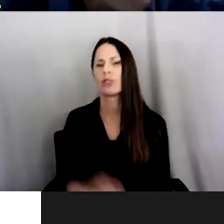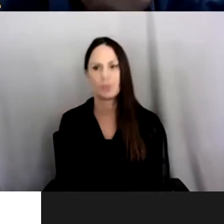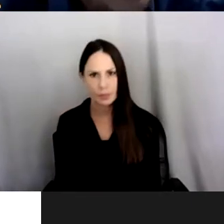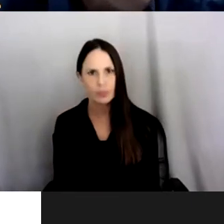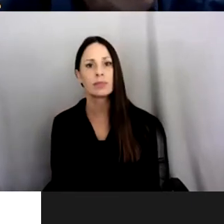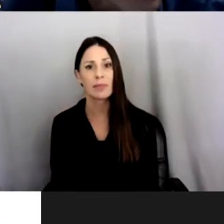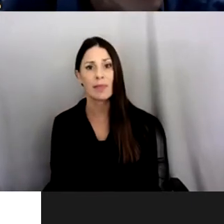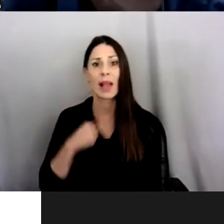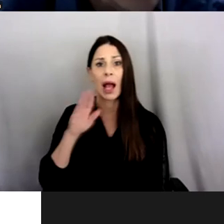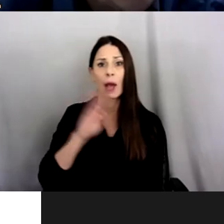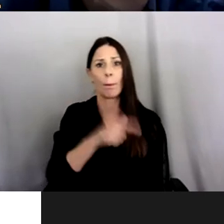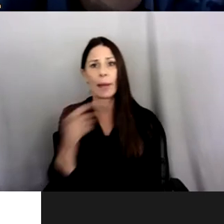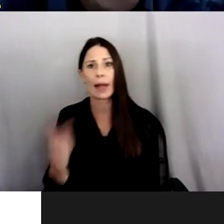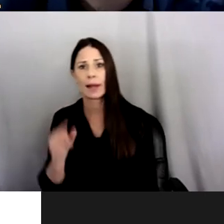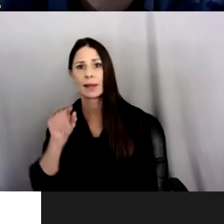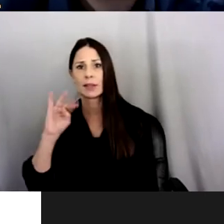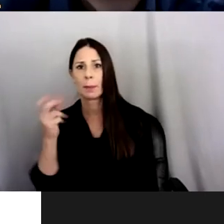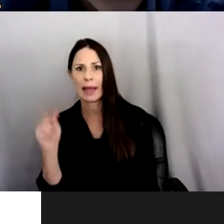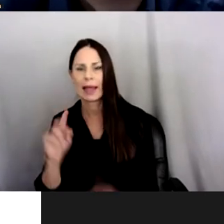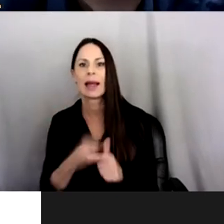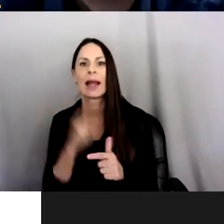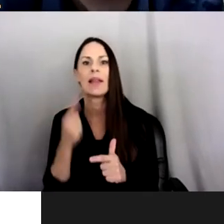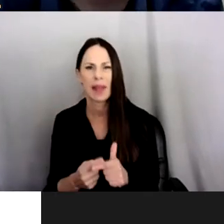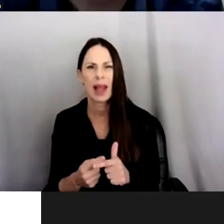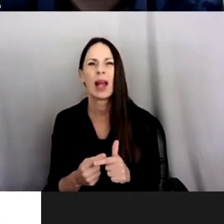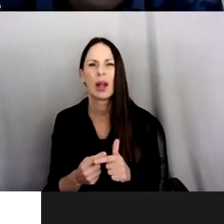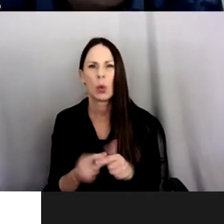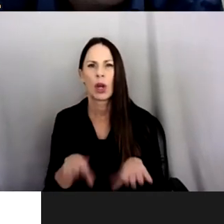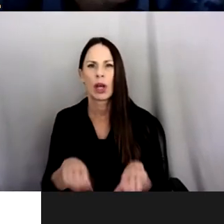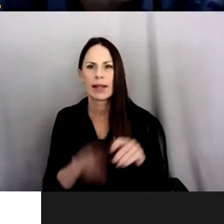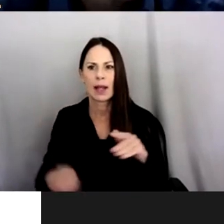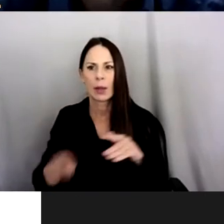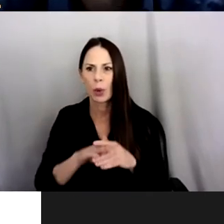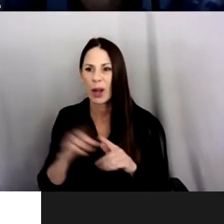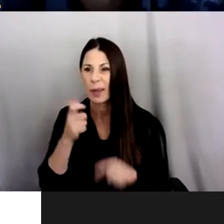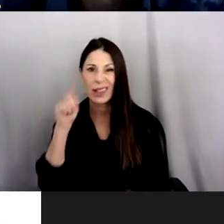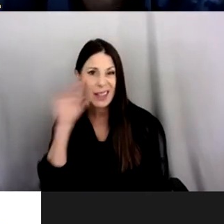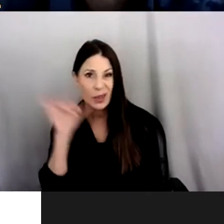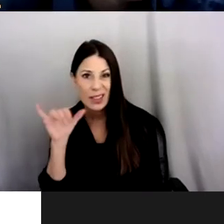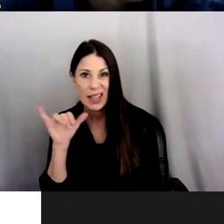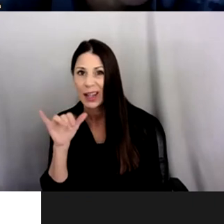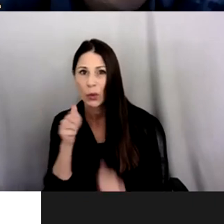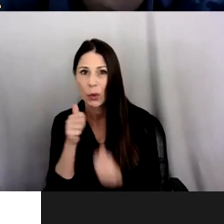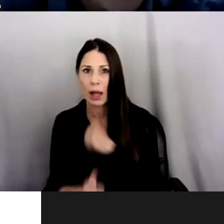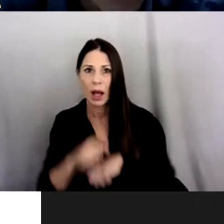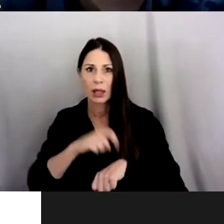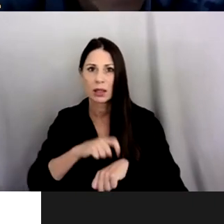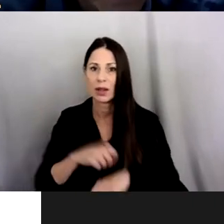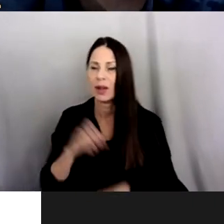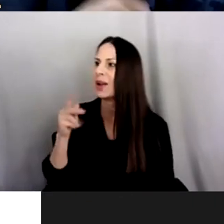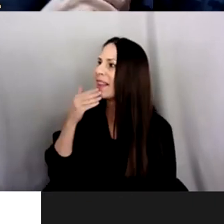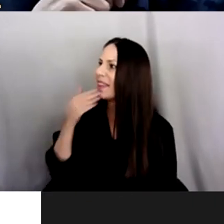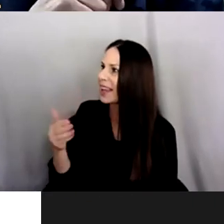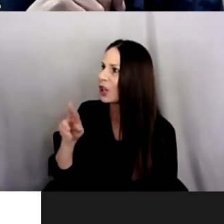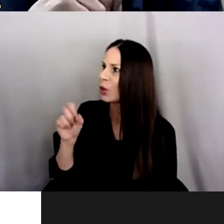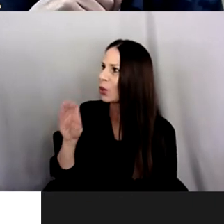mic to Megan, and then we're gonna go into break because it sounds like we're behind. Thank you, Rob. That's actually what I was going to jump